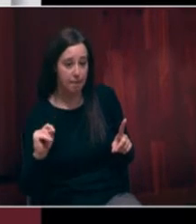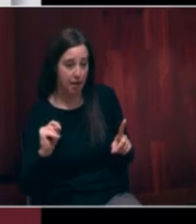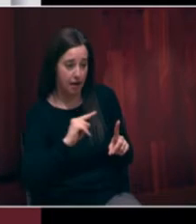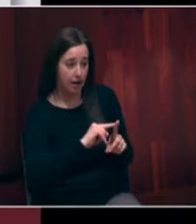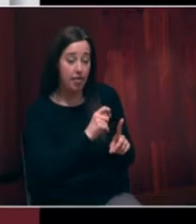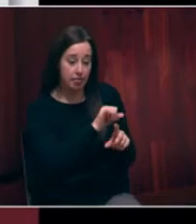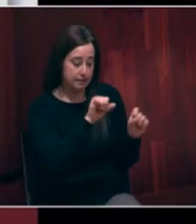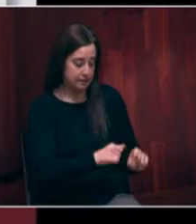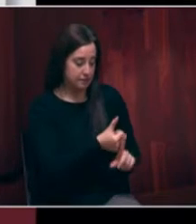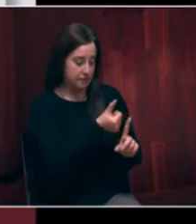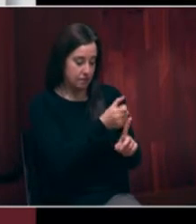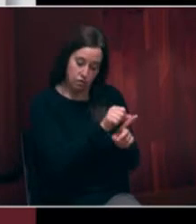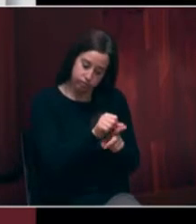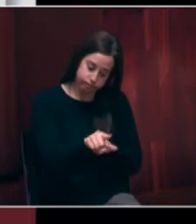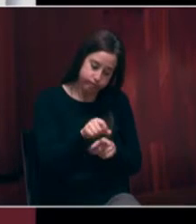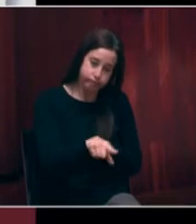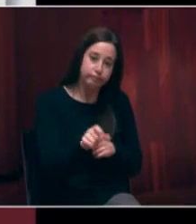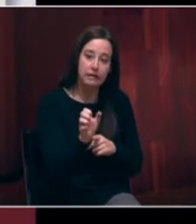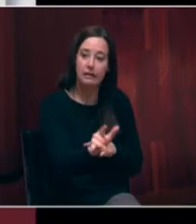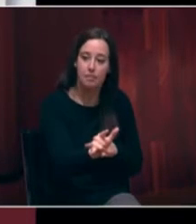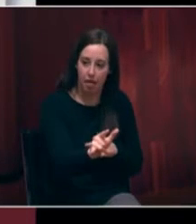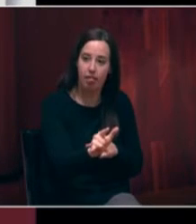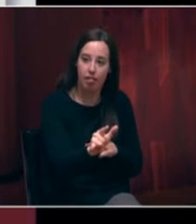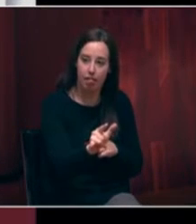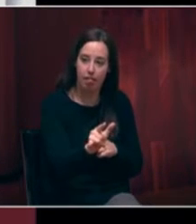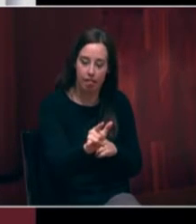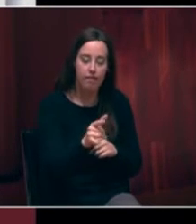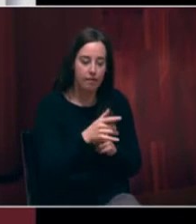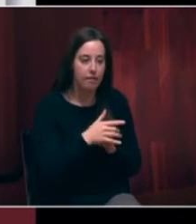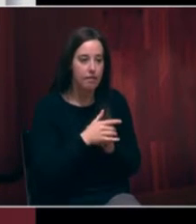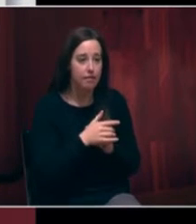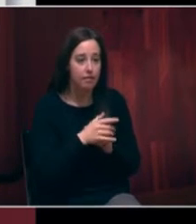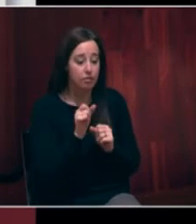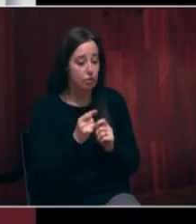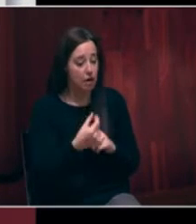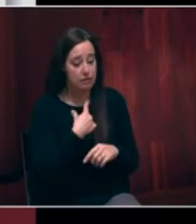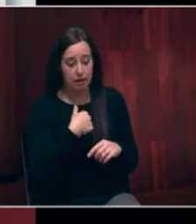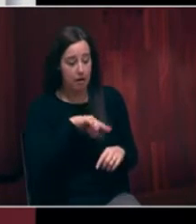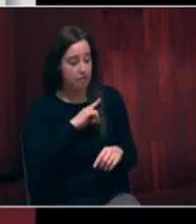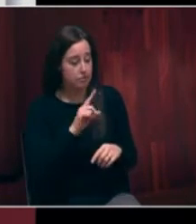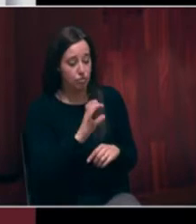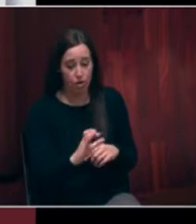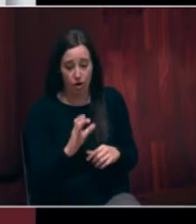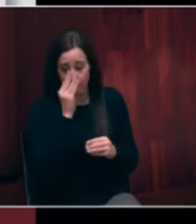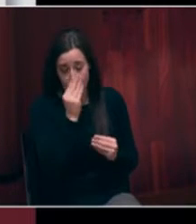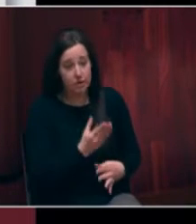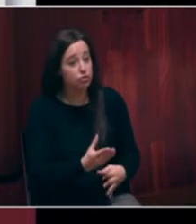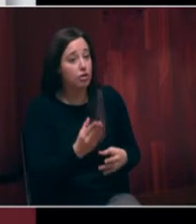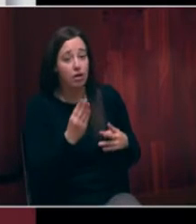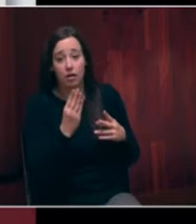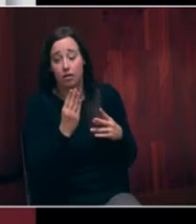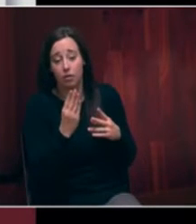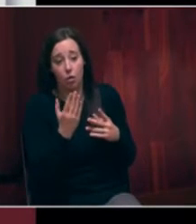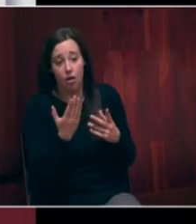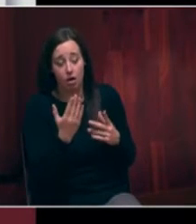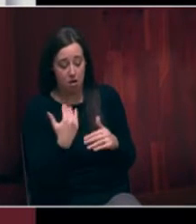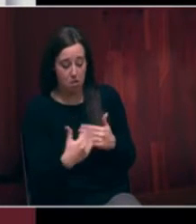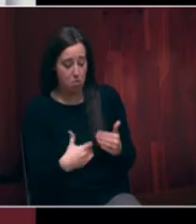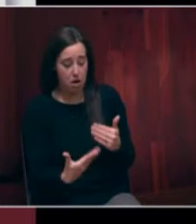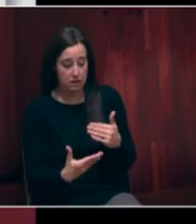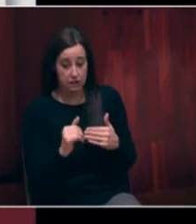system with our payment form. Gives you the option of sending us credit card information, SF-182, so we can process an